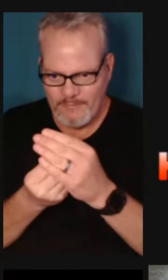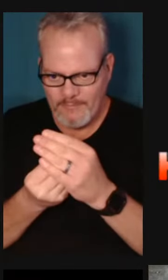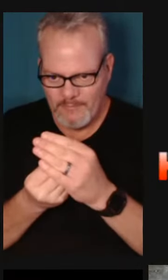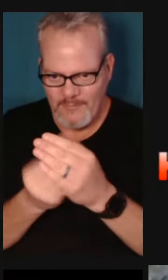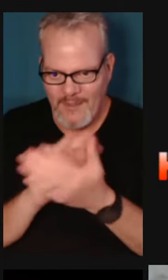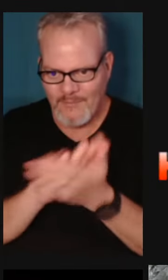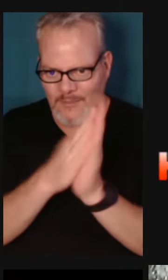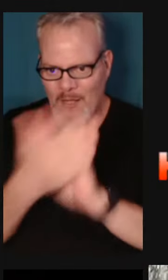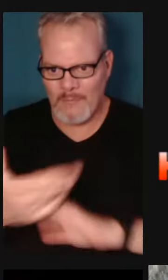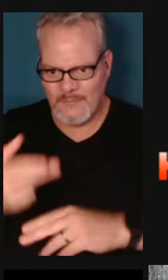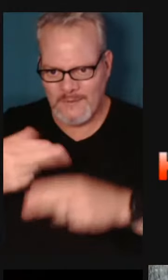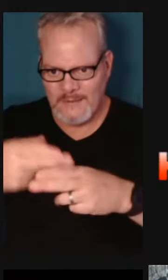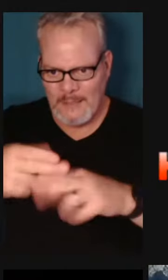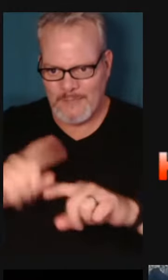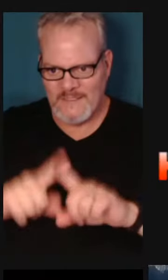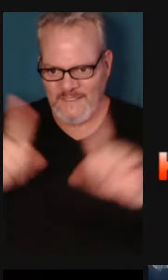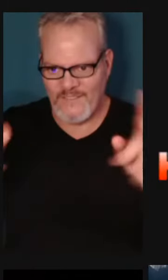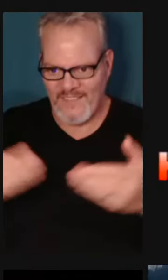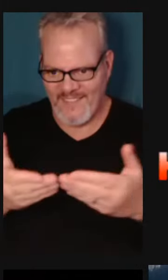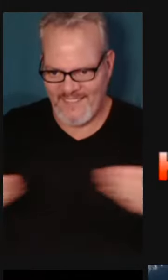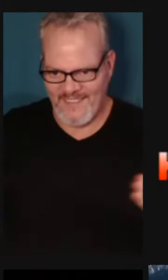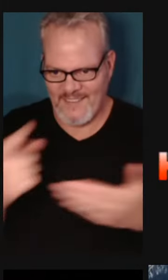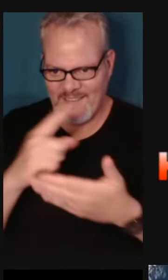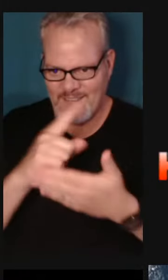else a few weeks later.